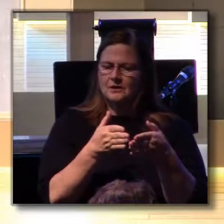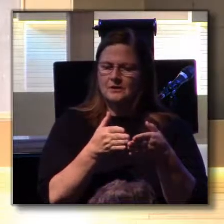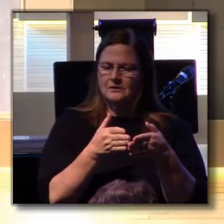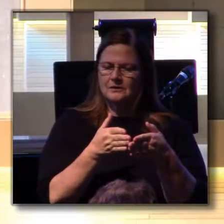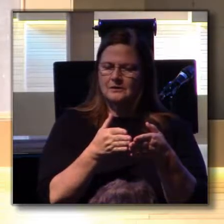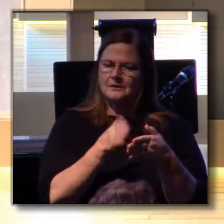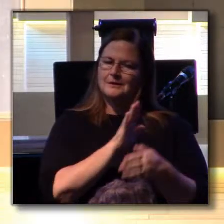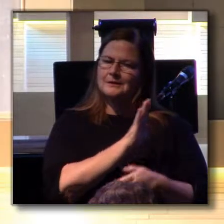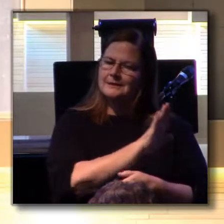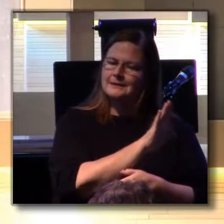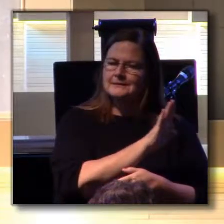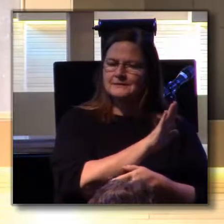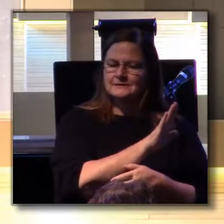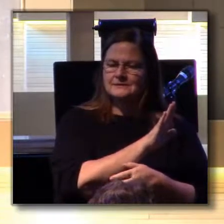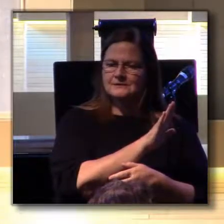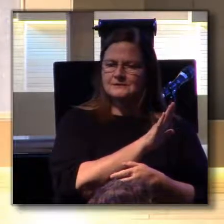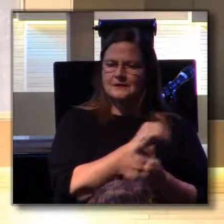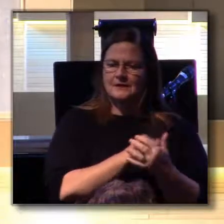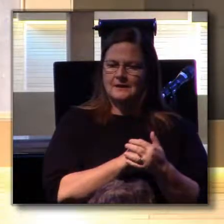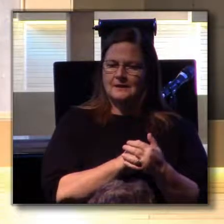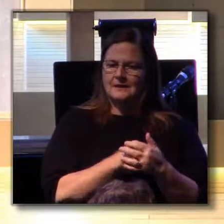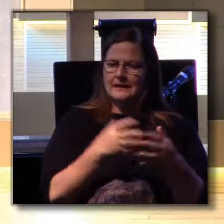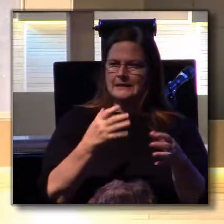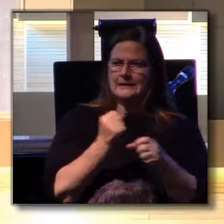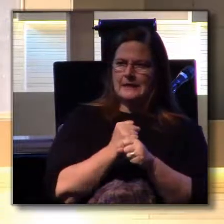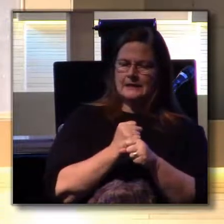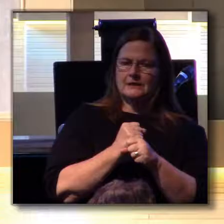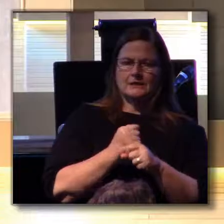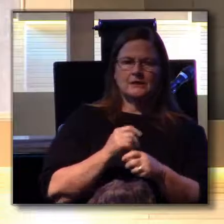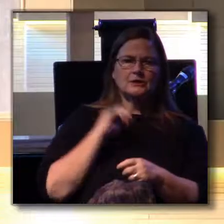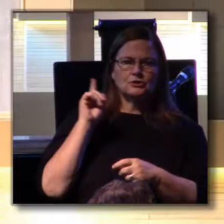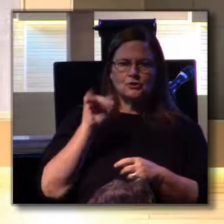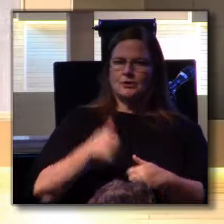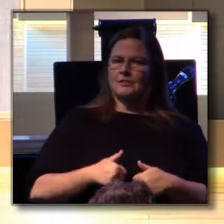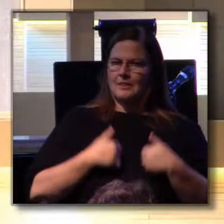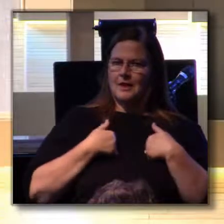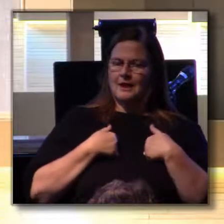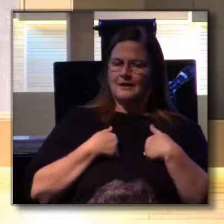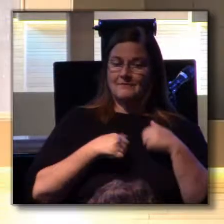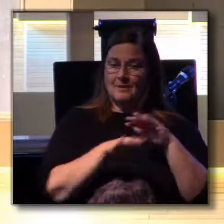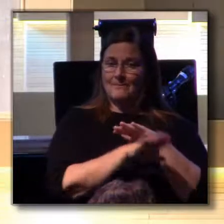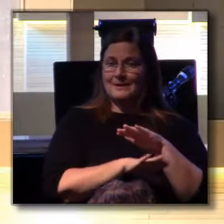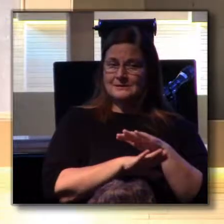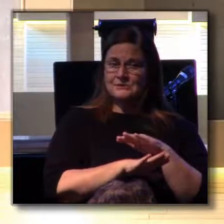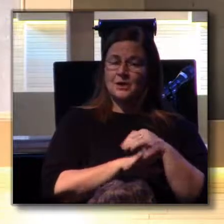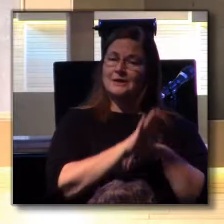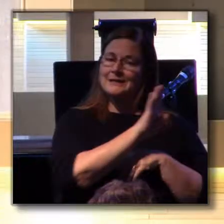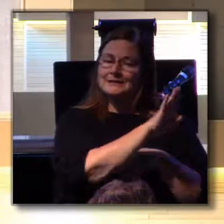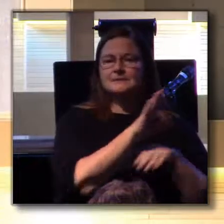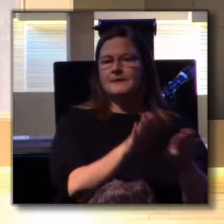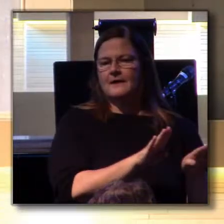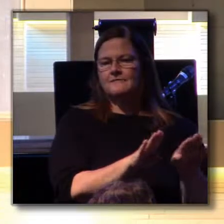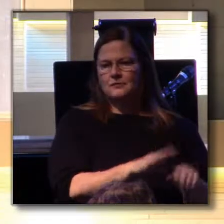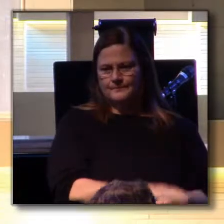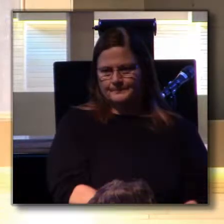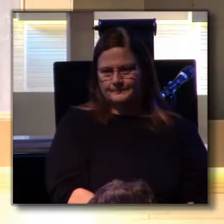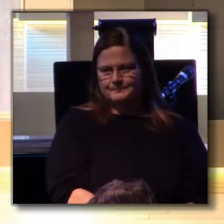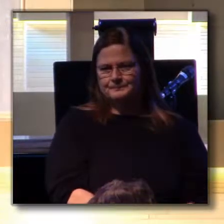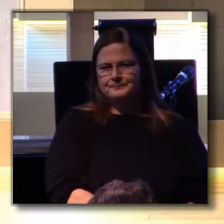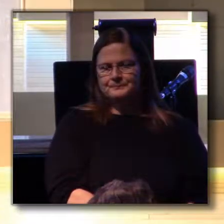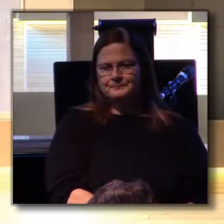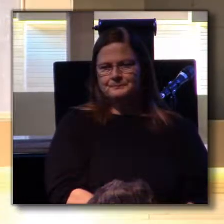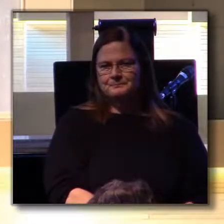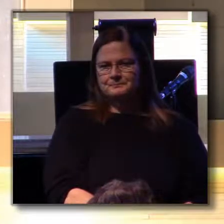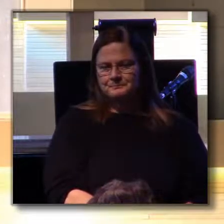his receiving or inheriting eternal life based on his behavior. And then I love